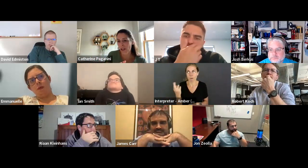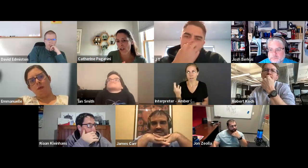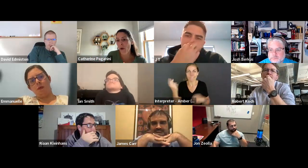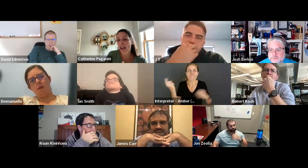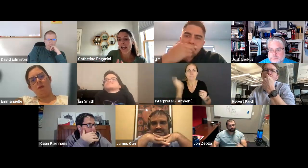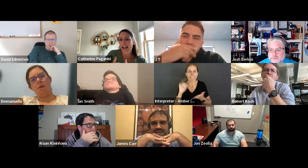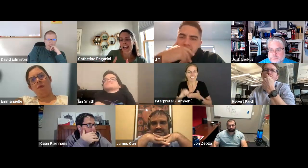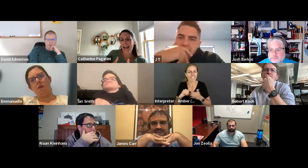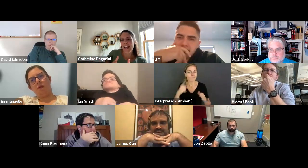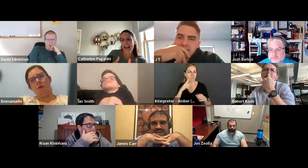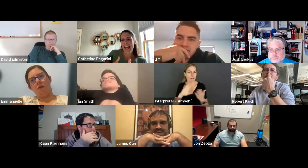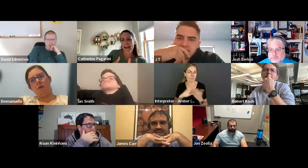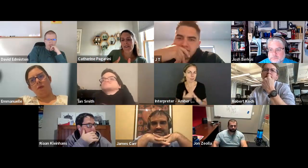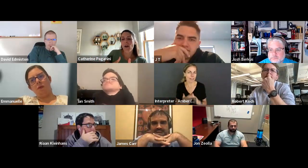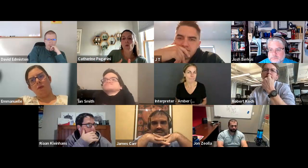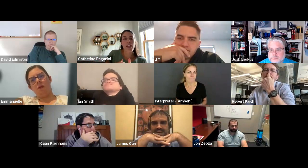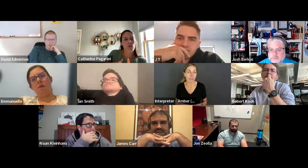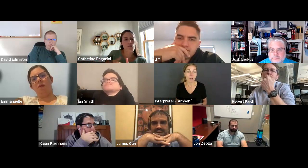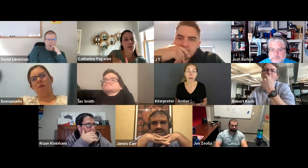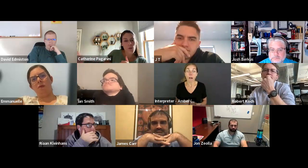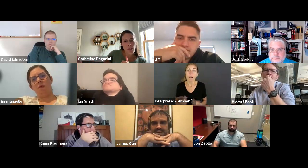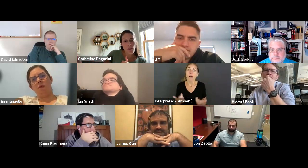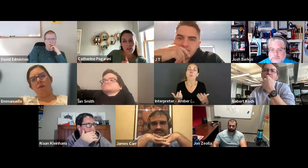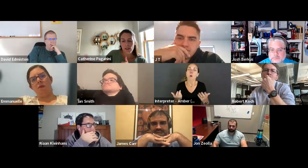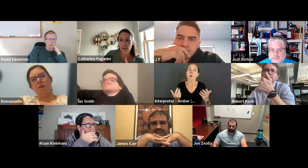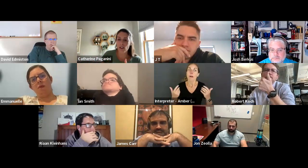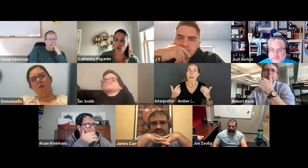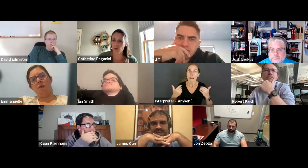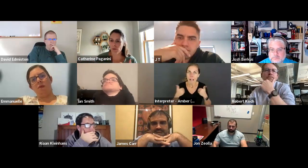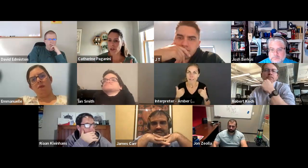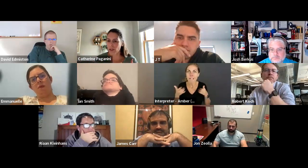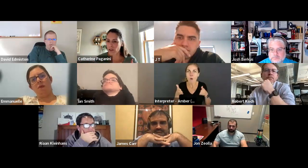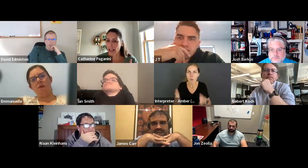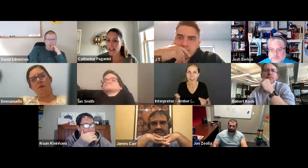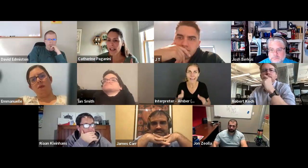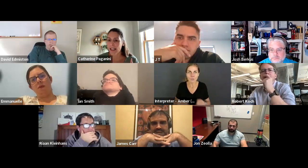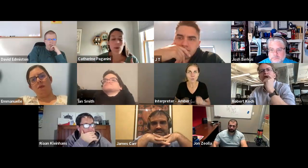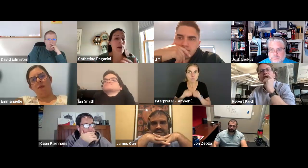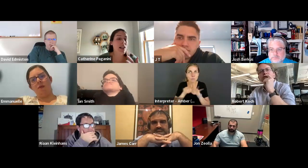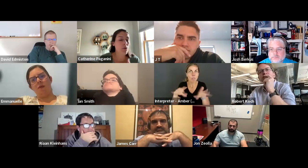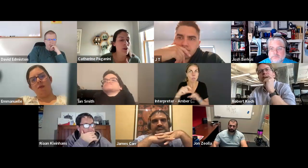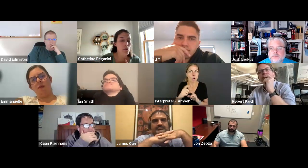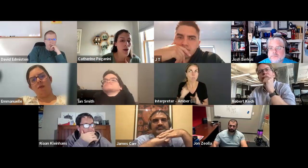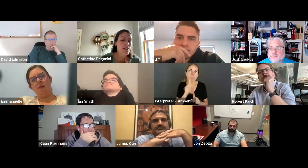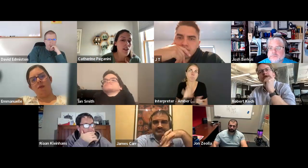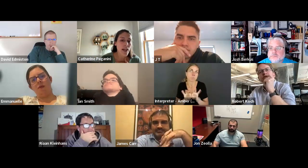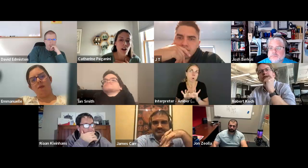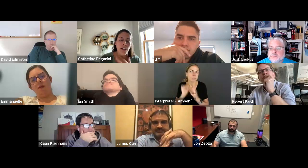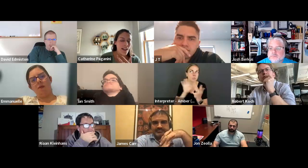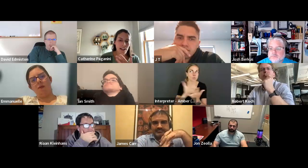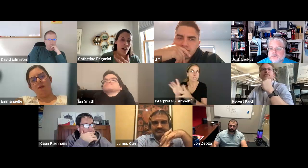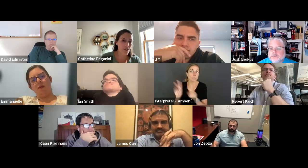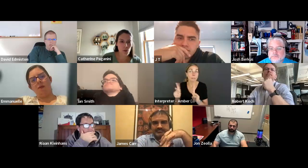the community. So having a way to reach people is super important, right? And maybe request